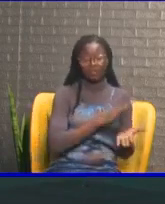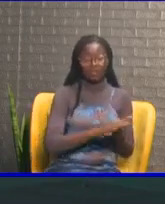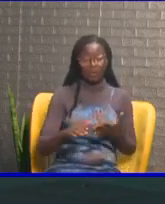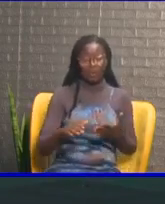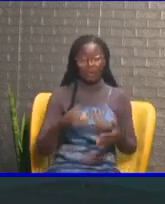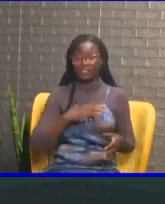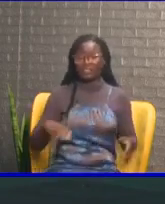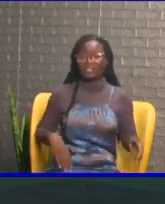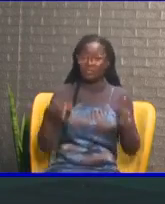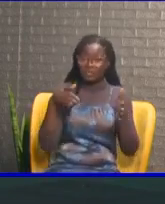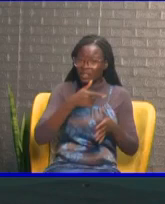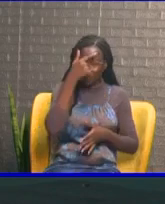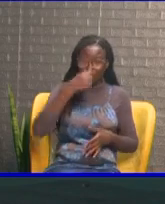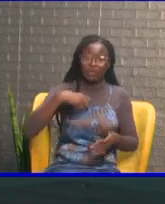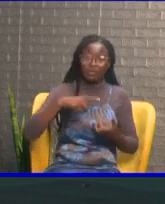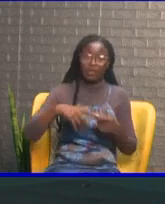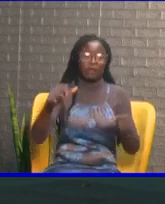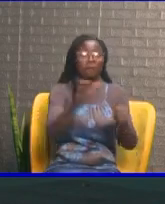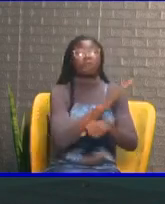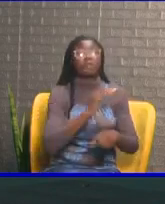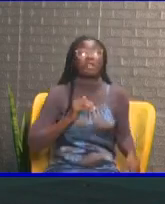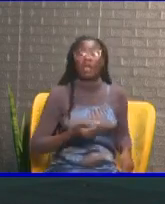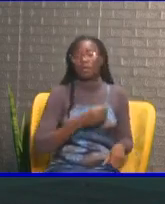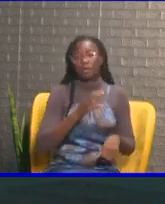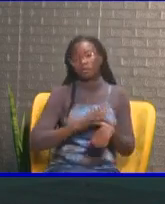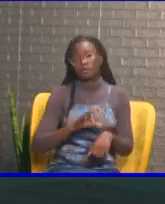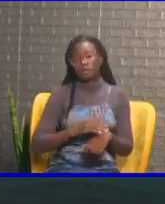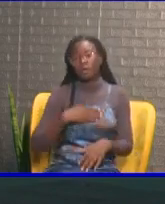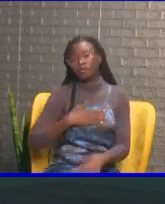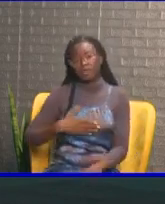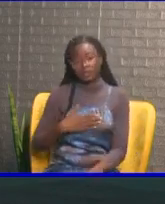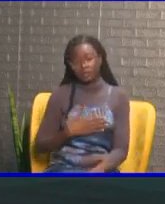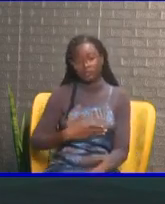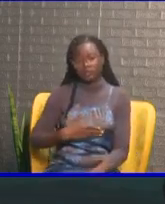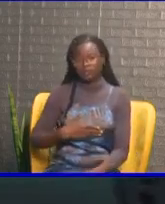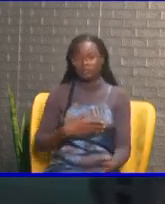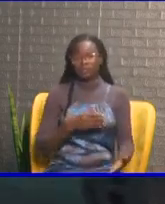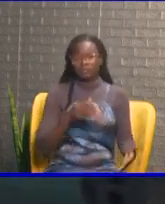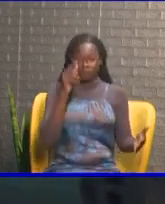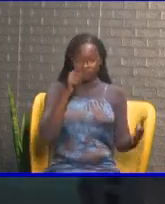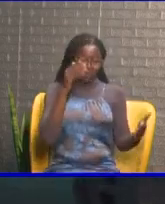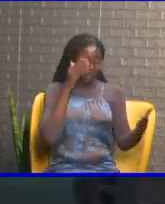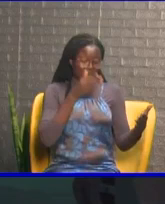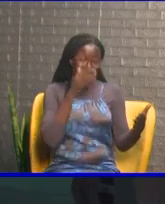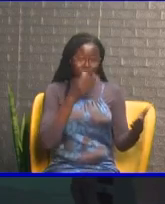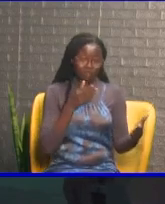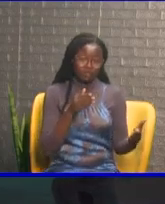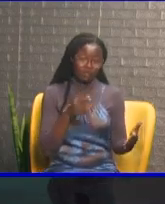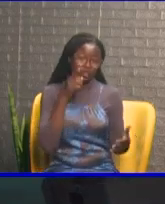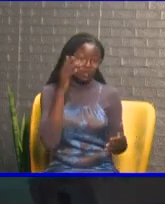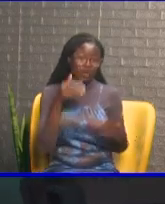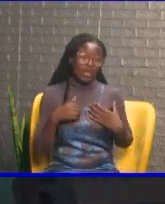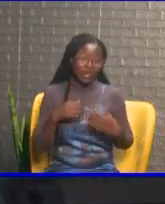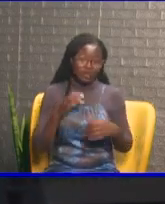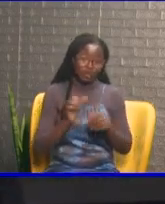Because let me tell you what is going to happen. Write what I'm saying down. It will be mysterious. You have a church with